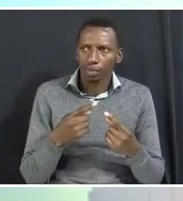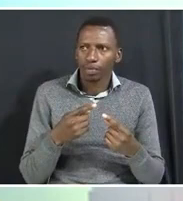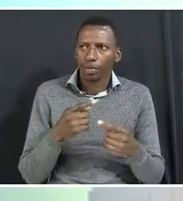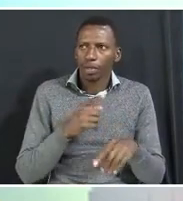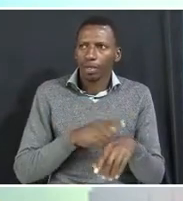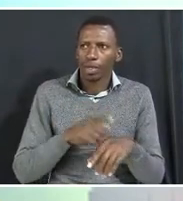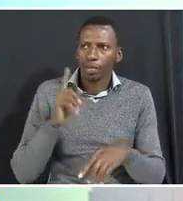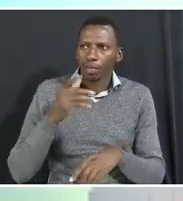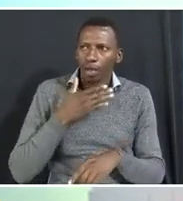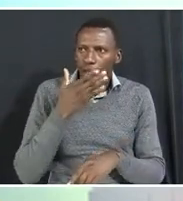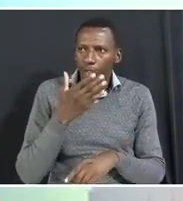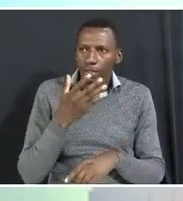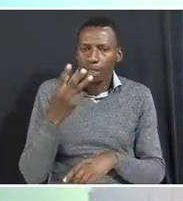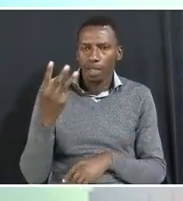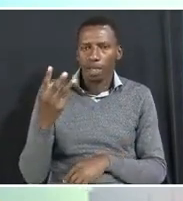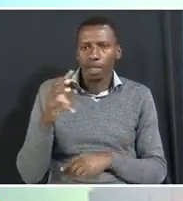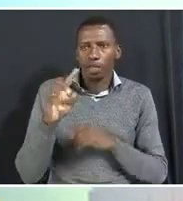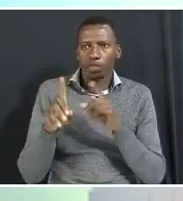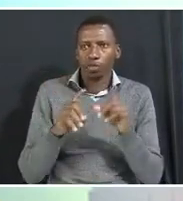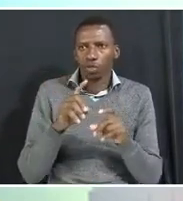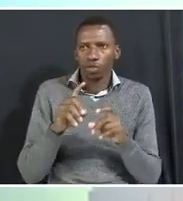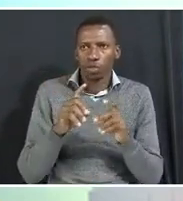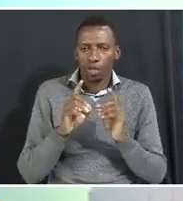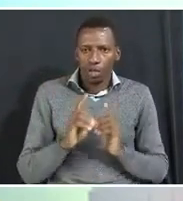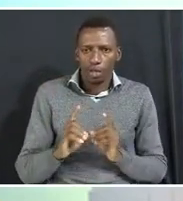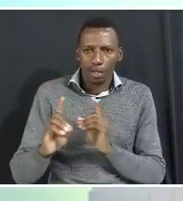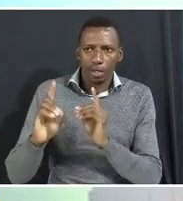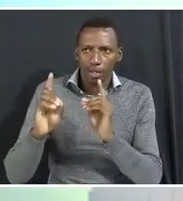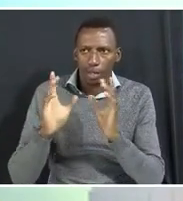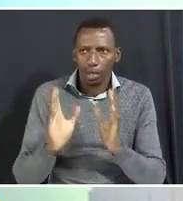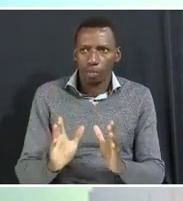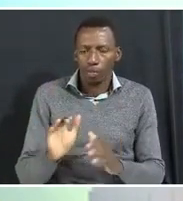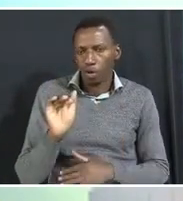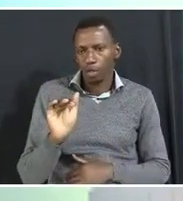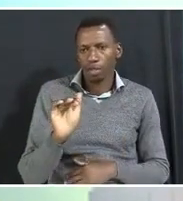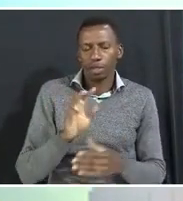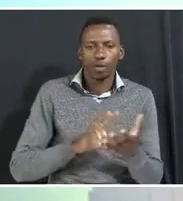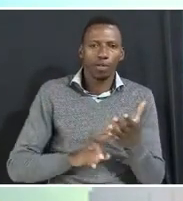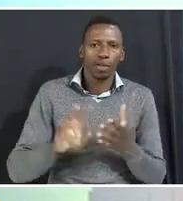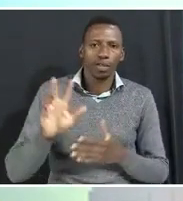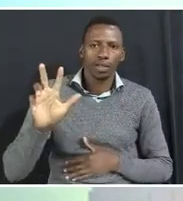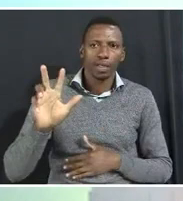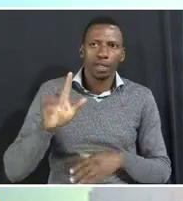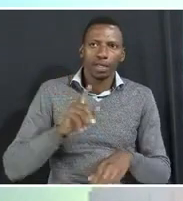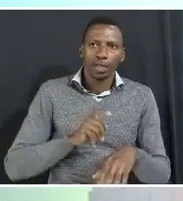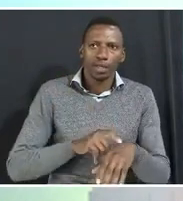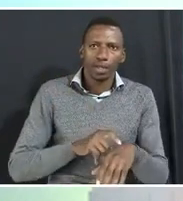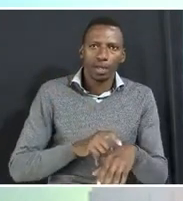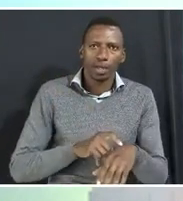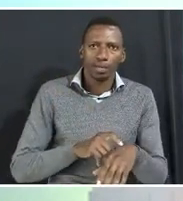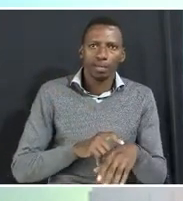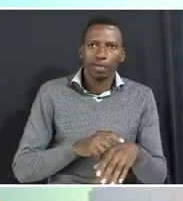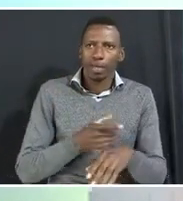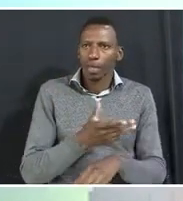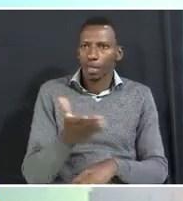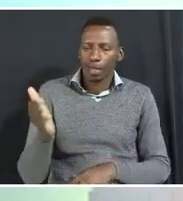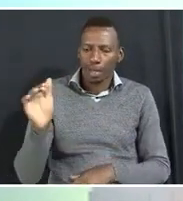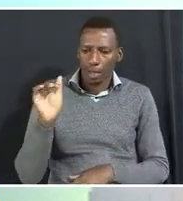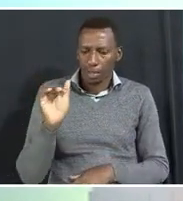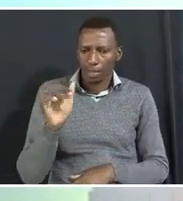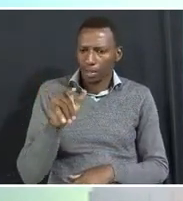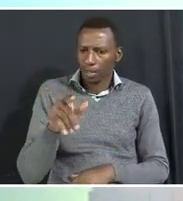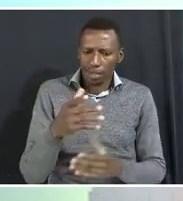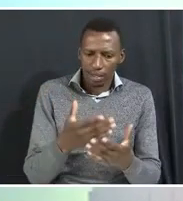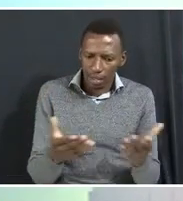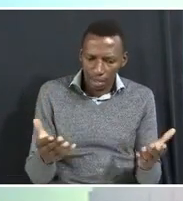three questions that the disciples posed in verse 3, when they asked him, when shall these things be, and when shall